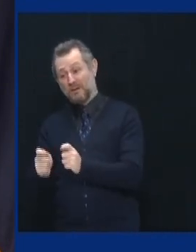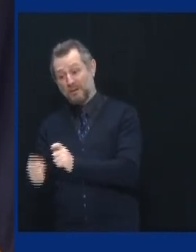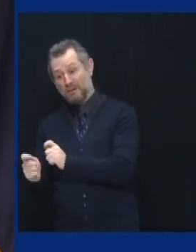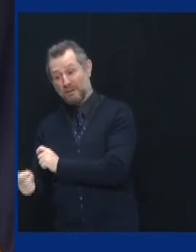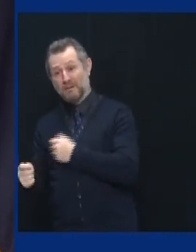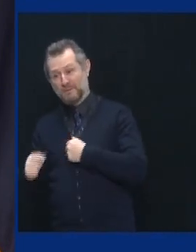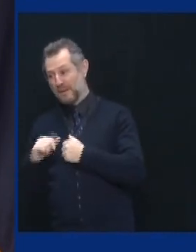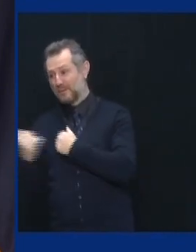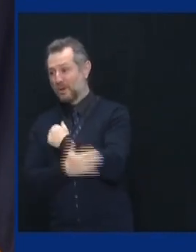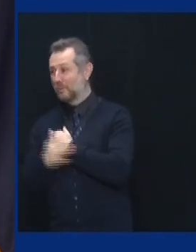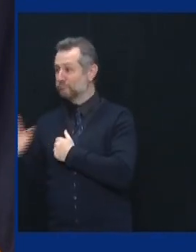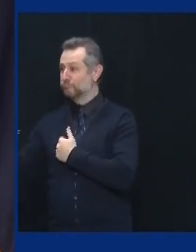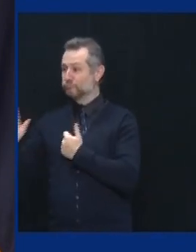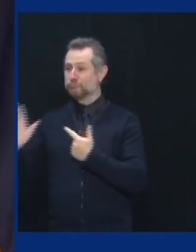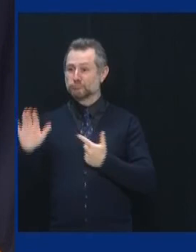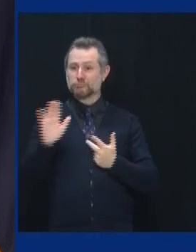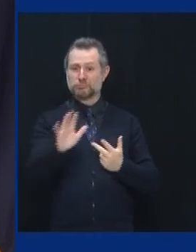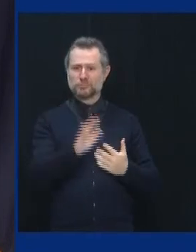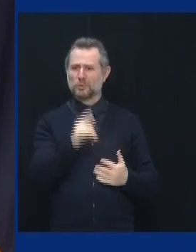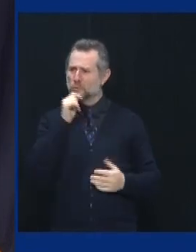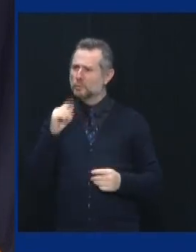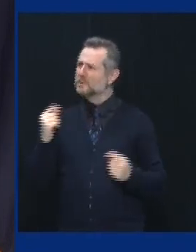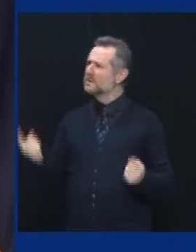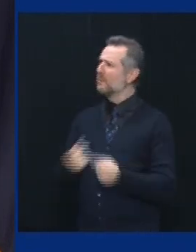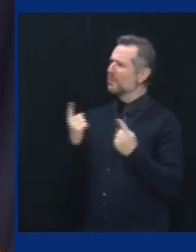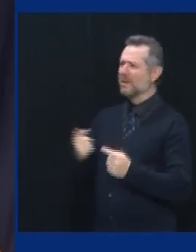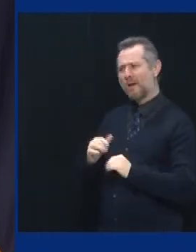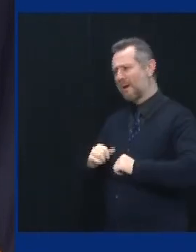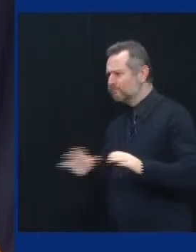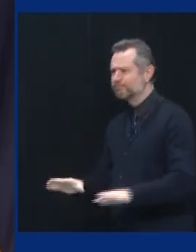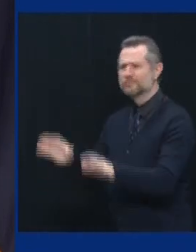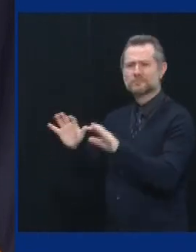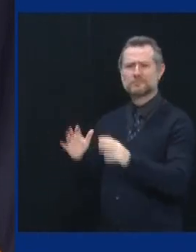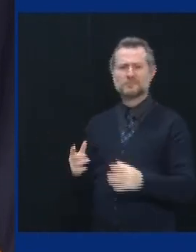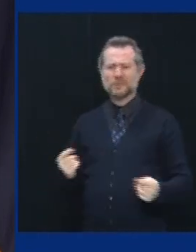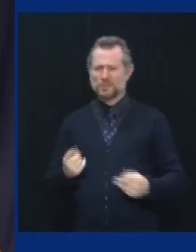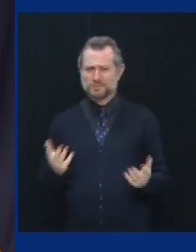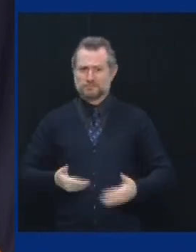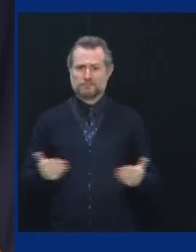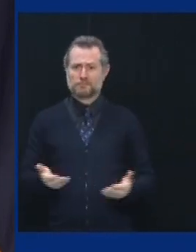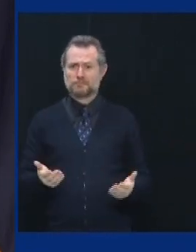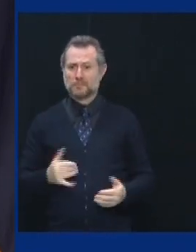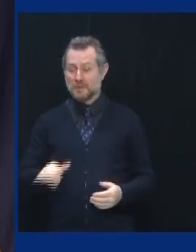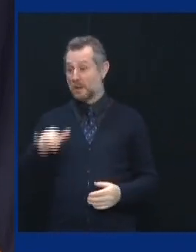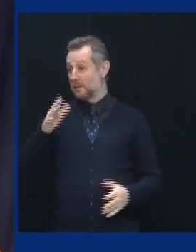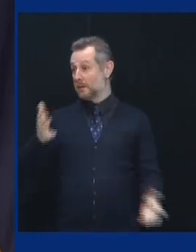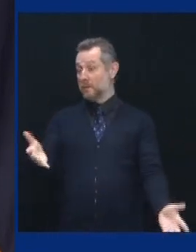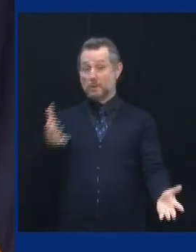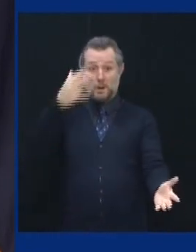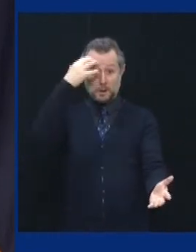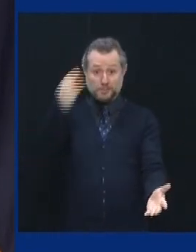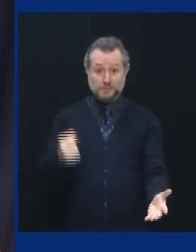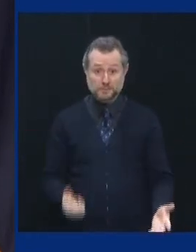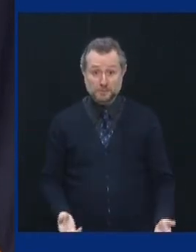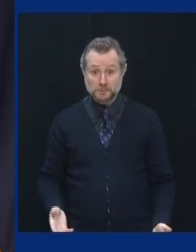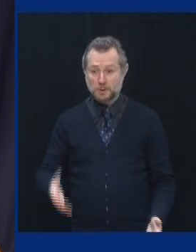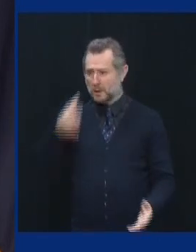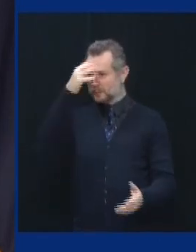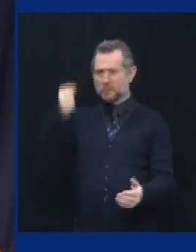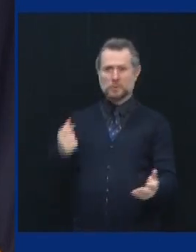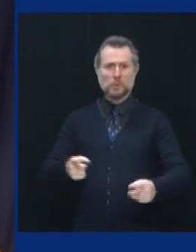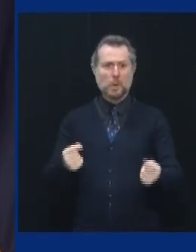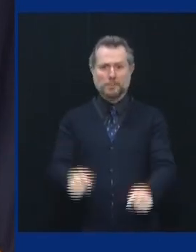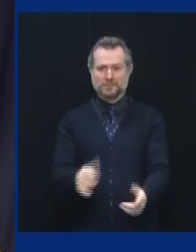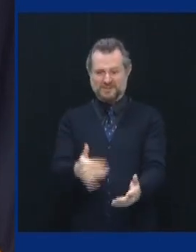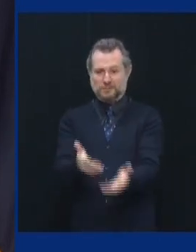why don't you do something about it, right? Common sense. What happened to common sense?